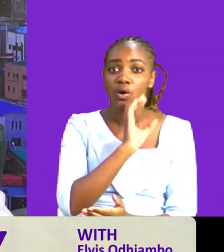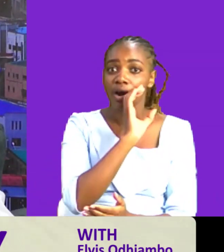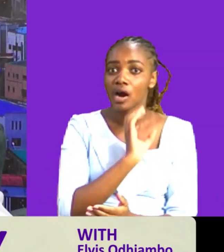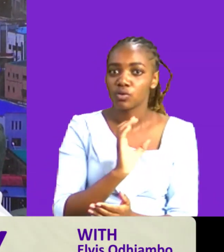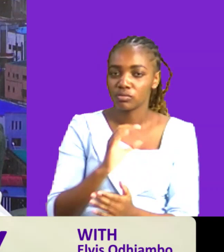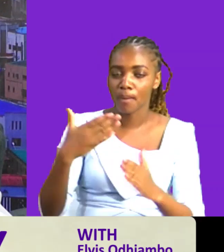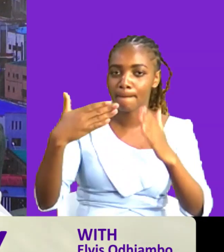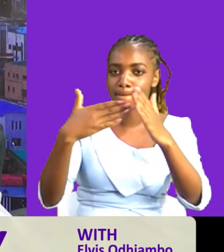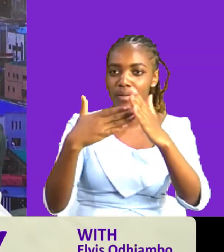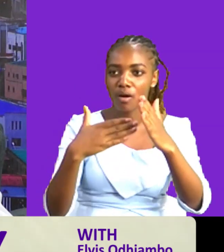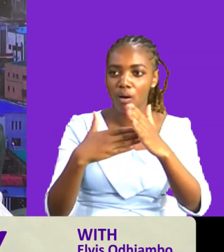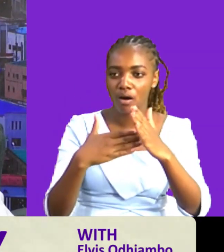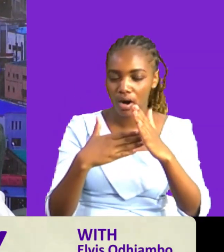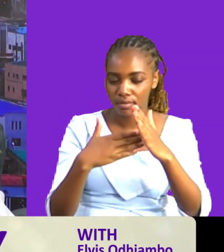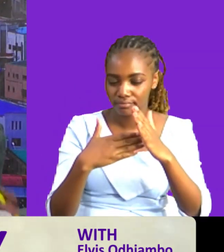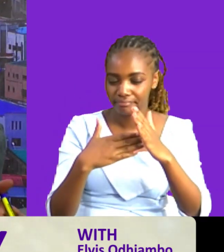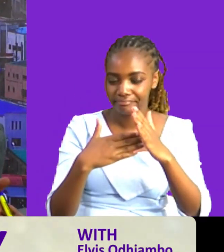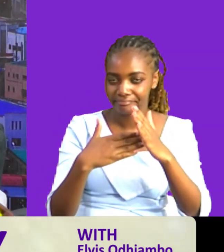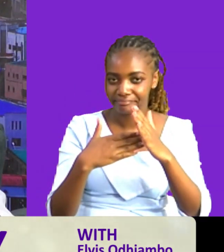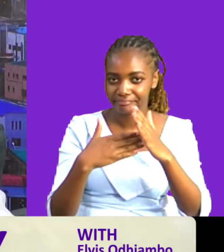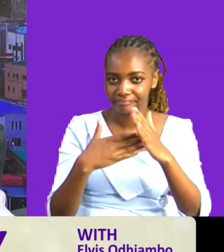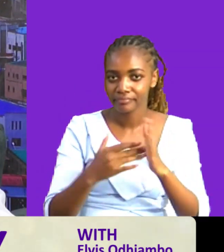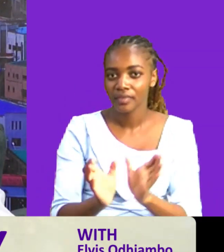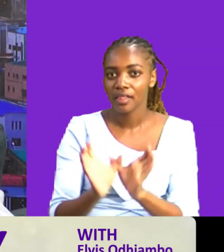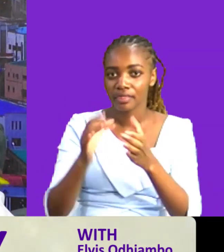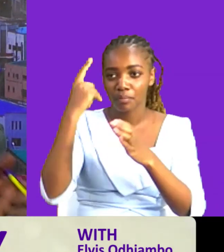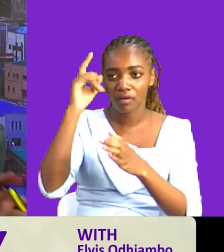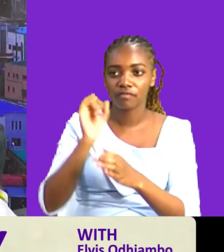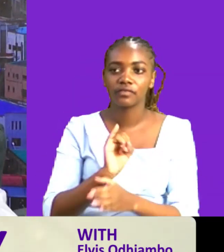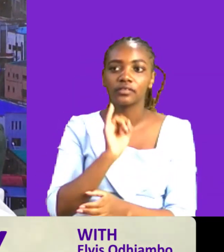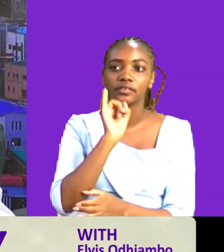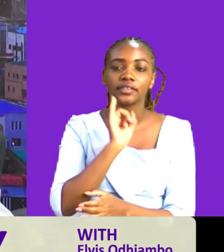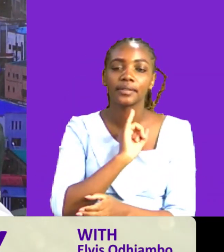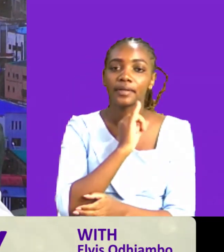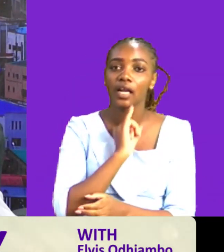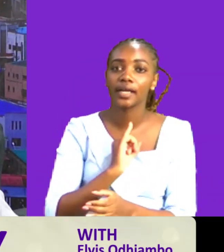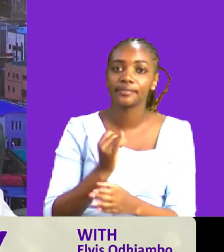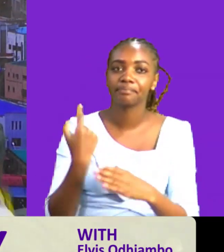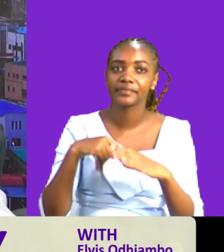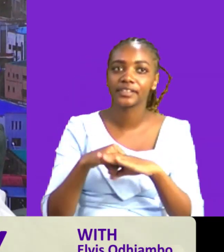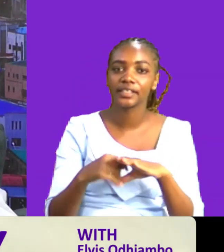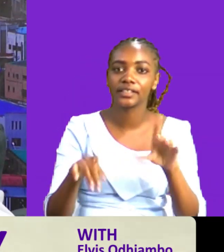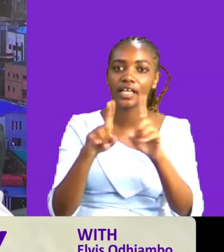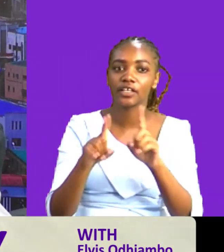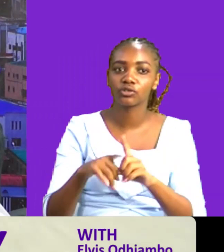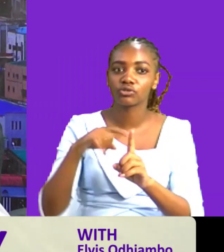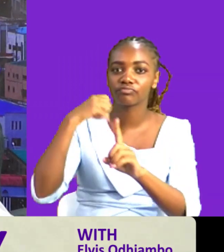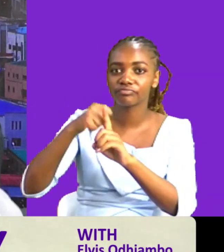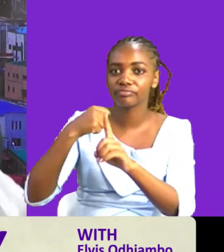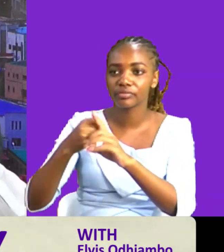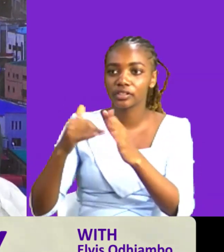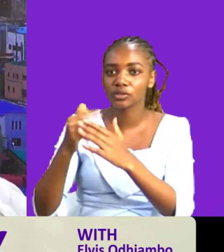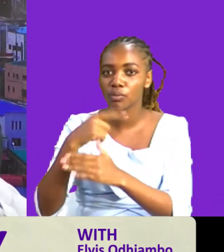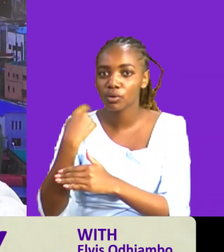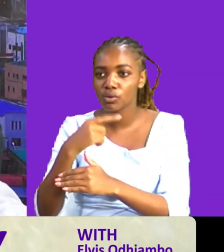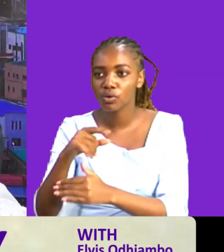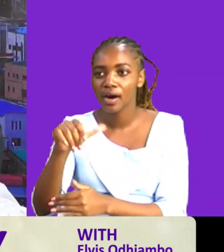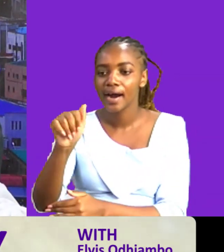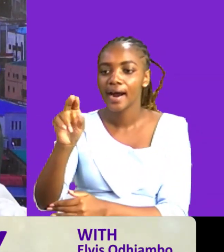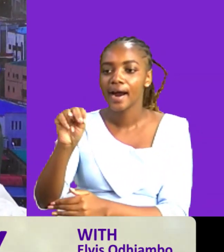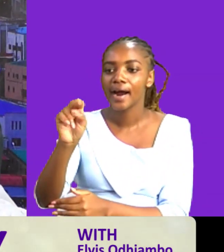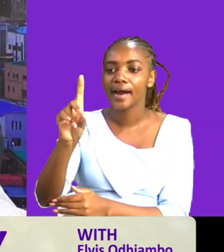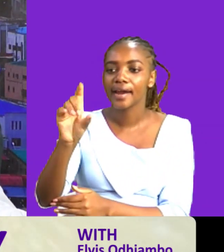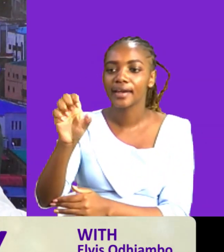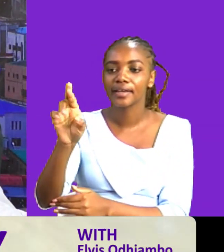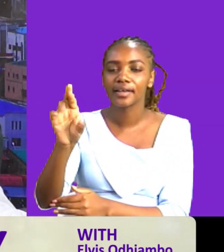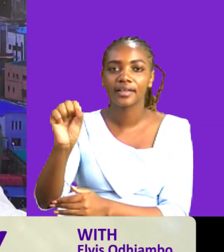blocked the goal for Inter Milan getting in, and also his effort was stopped by Ederson, there are rumors that he